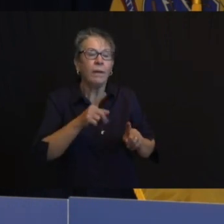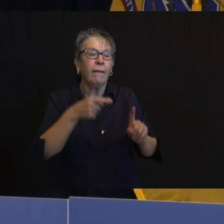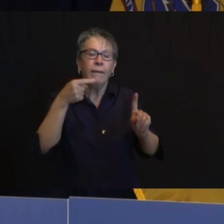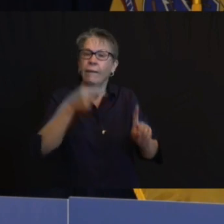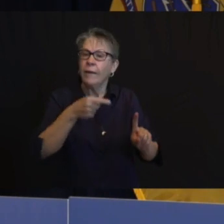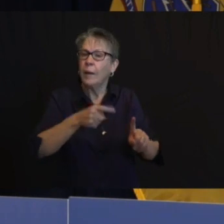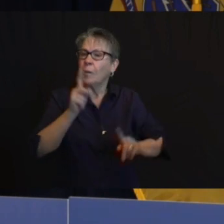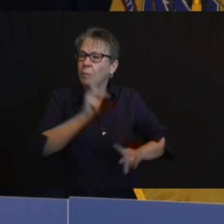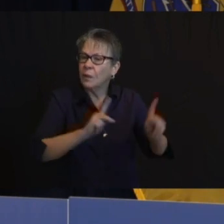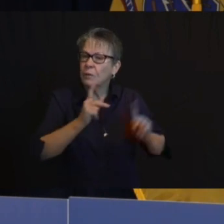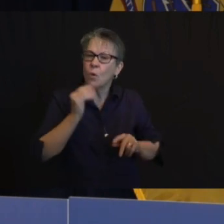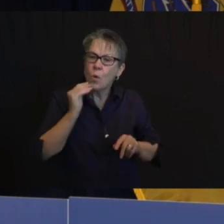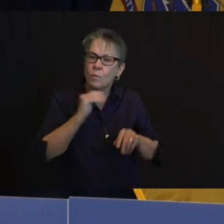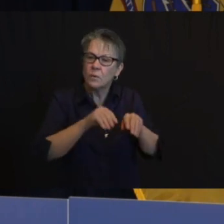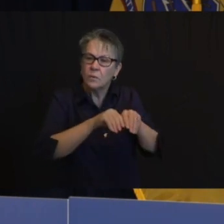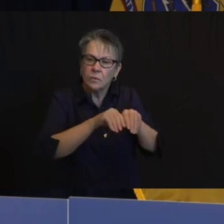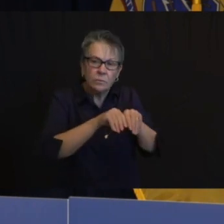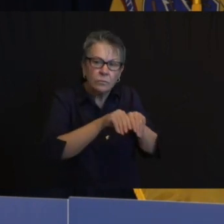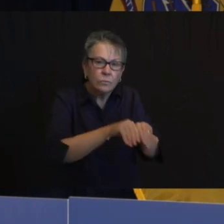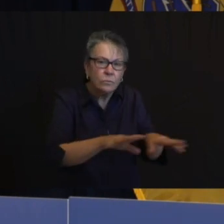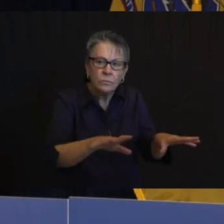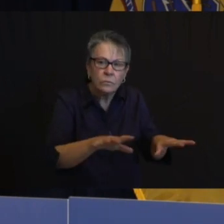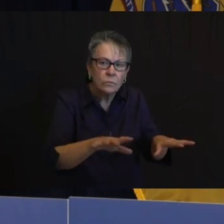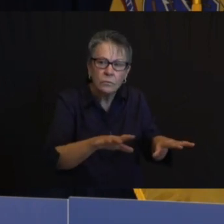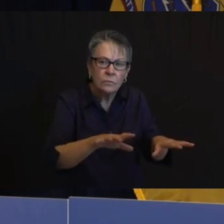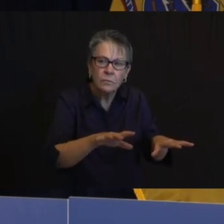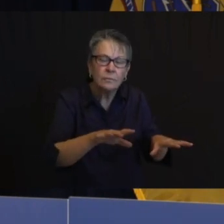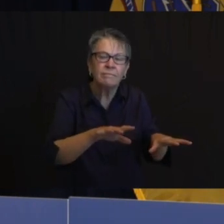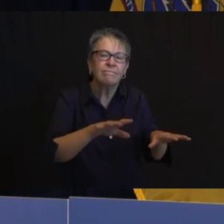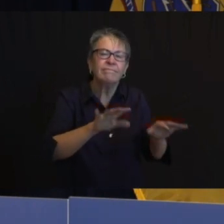to be looking for that general increase in numbers over that time period.